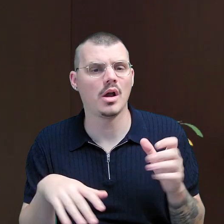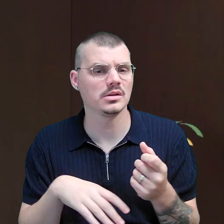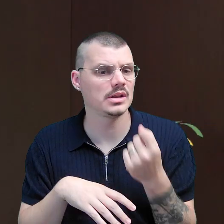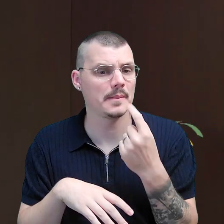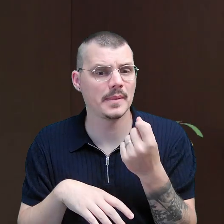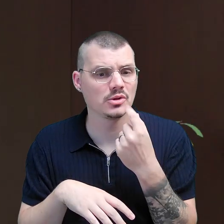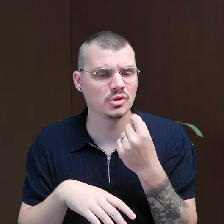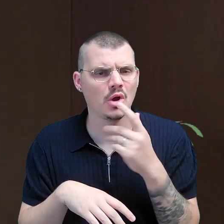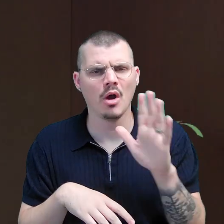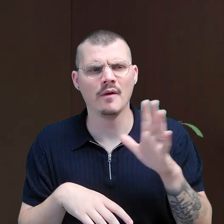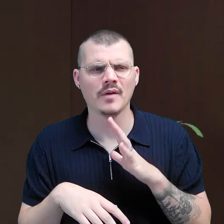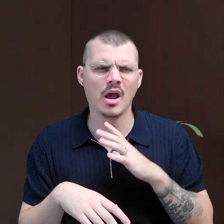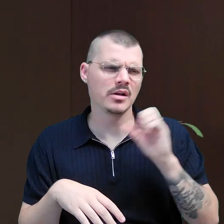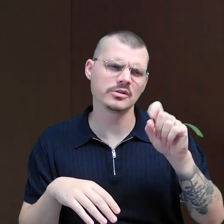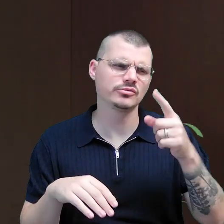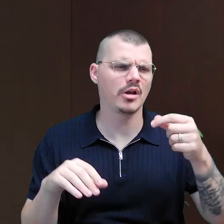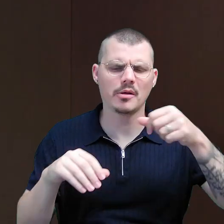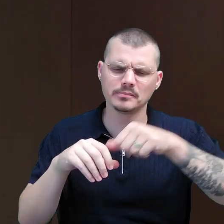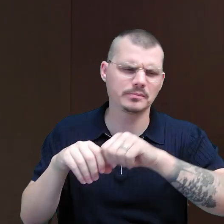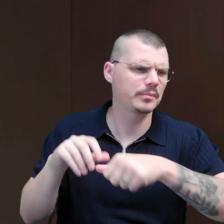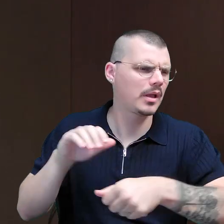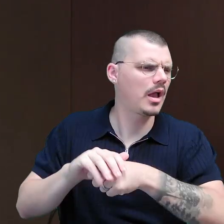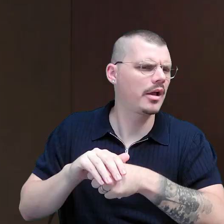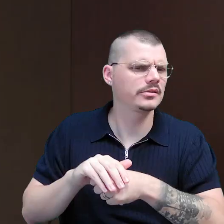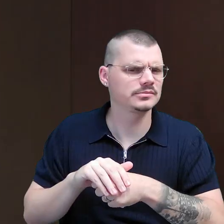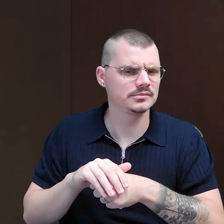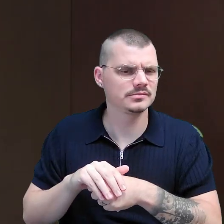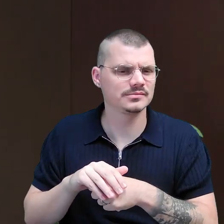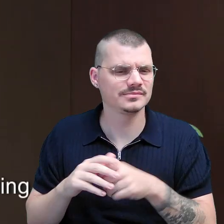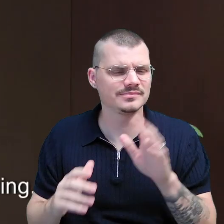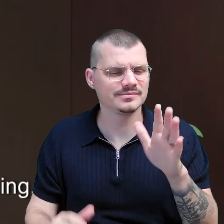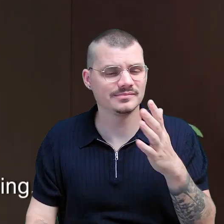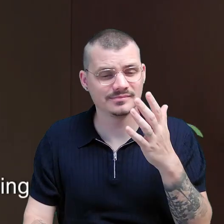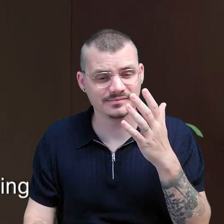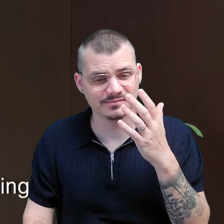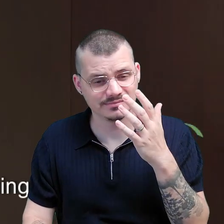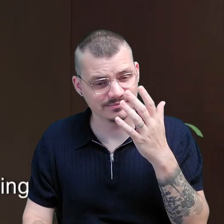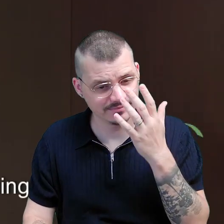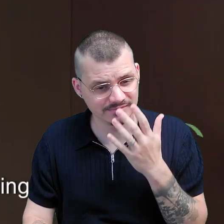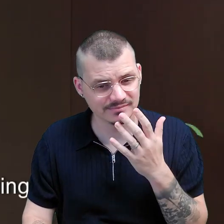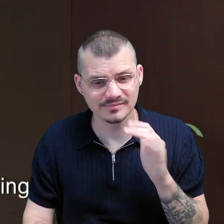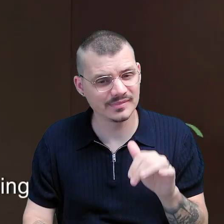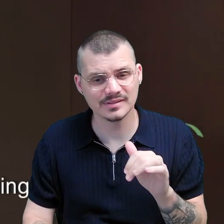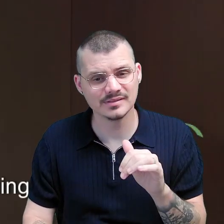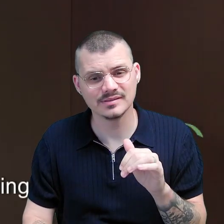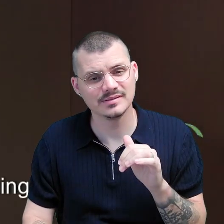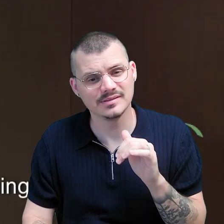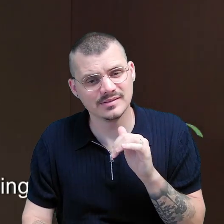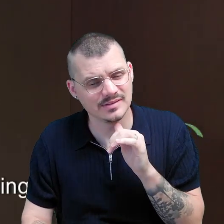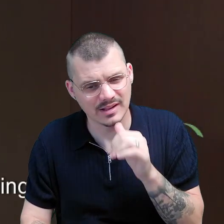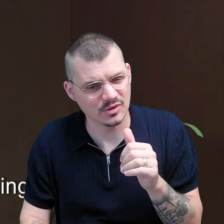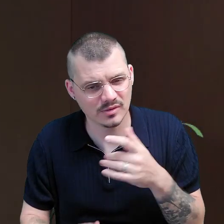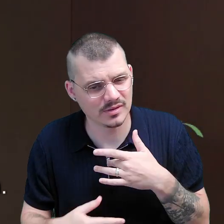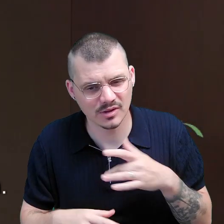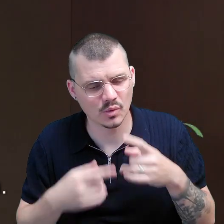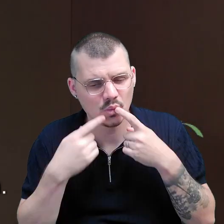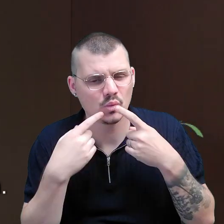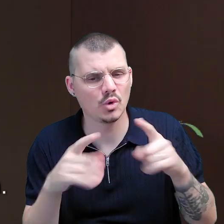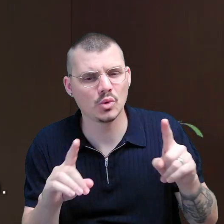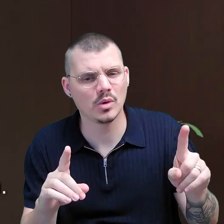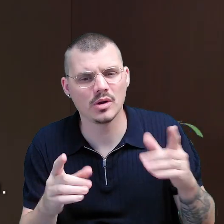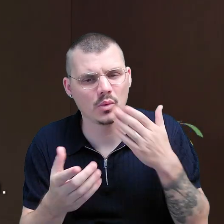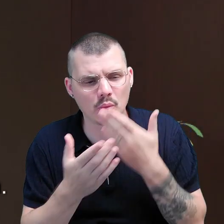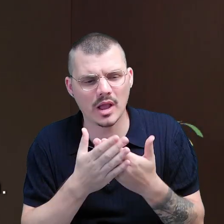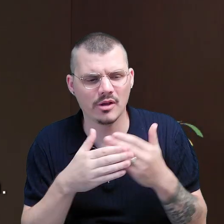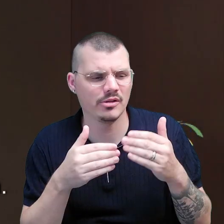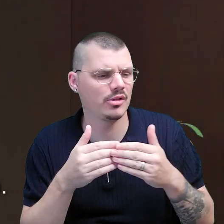children don't want to take pills. Well, we'll just hide it in XYZ. And unfortunately, that is not a benign thing. It doesn't work